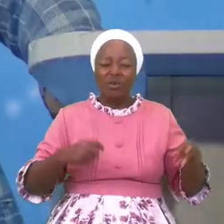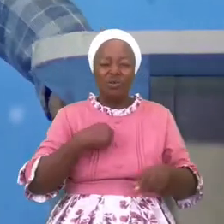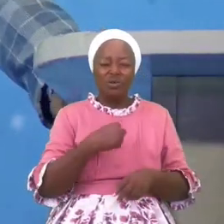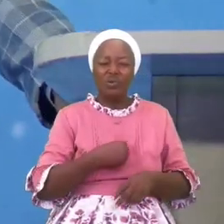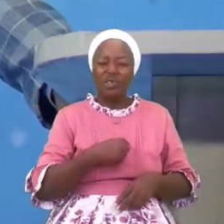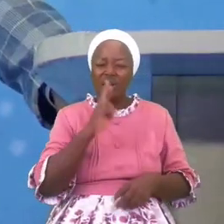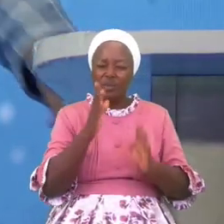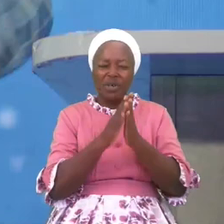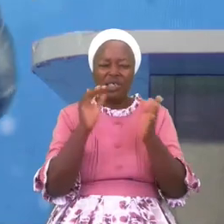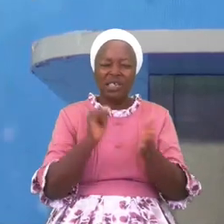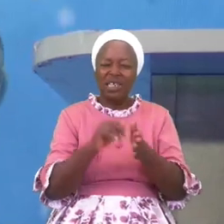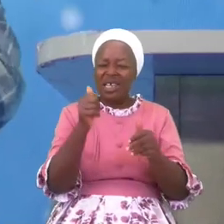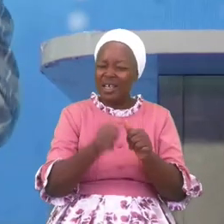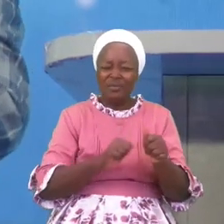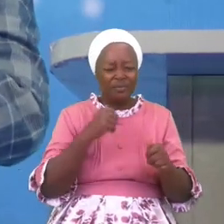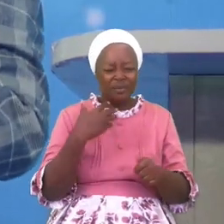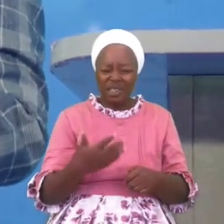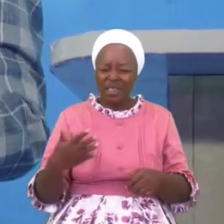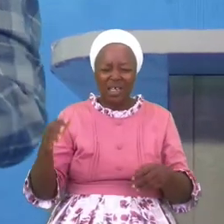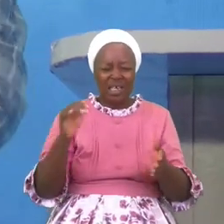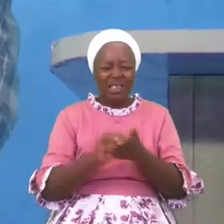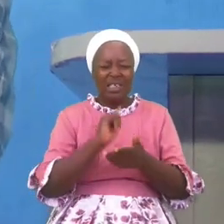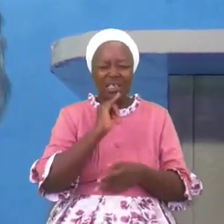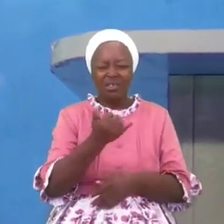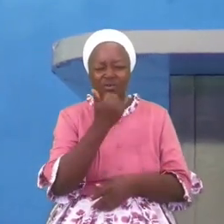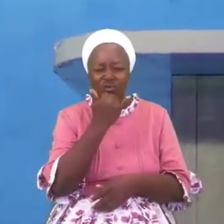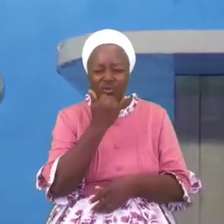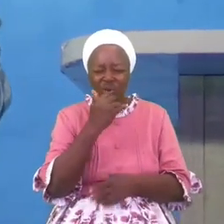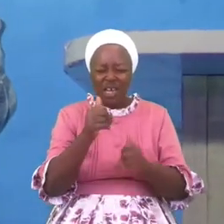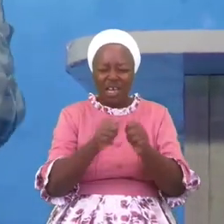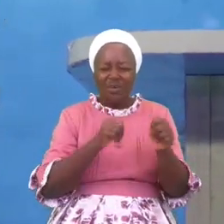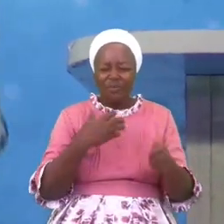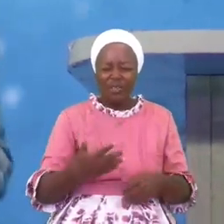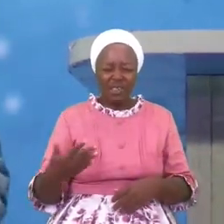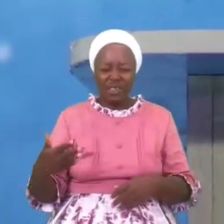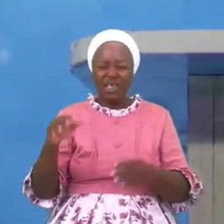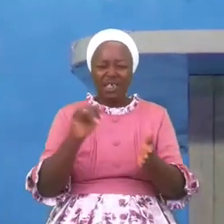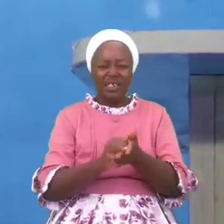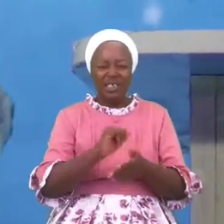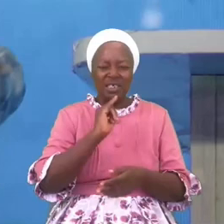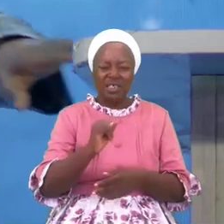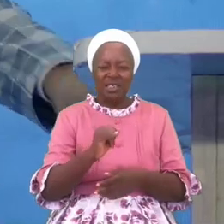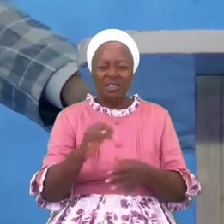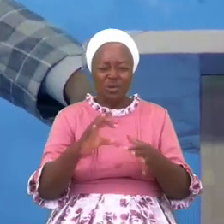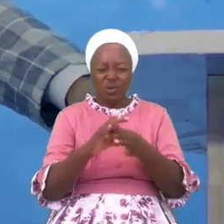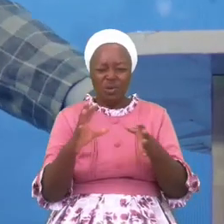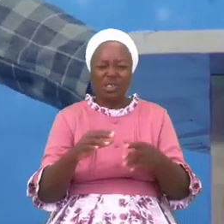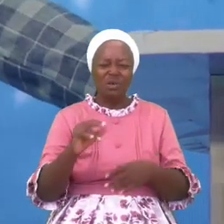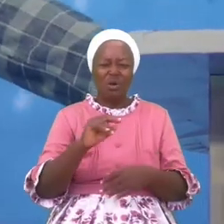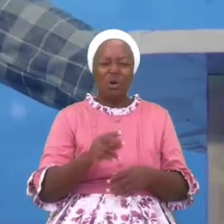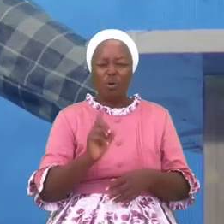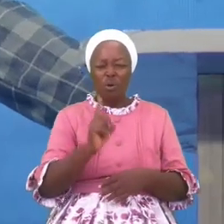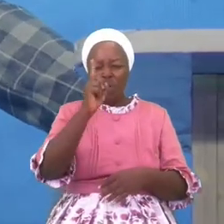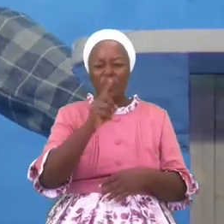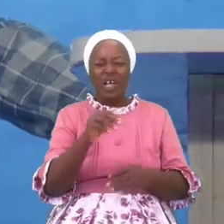wrong, everything that is loosened up, everything that is broken down, you fix